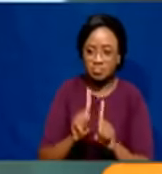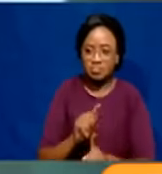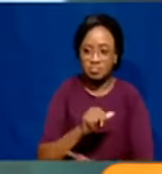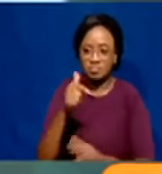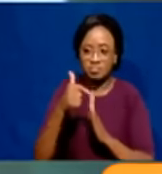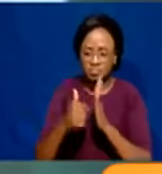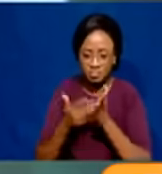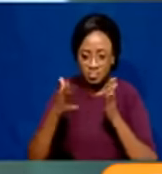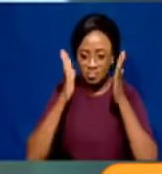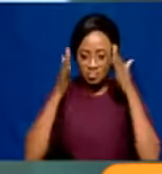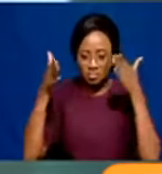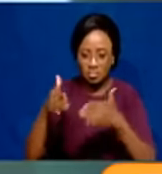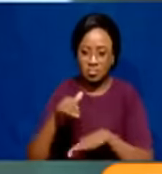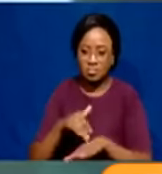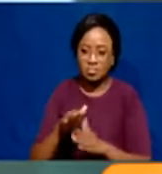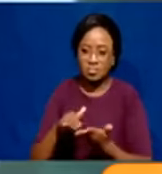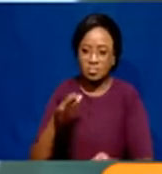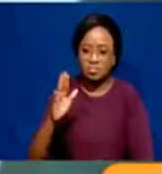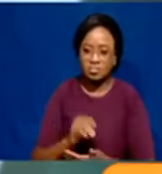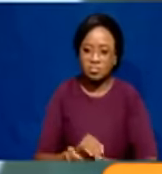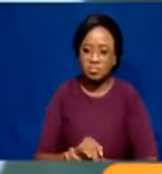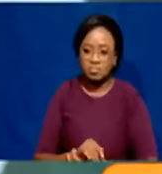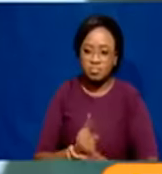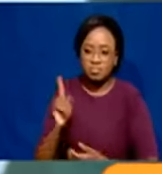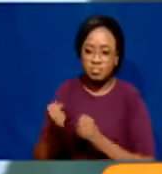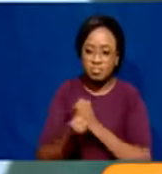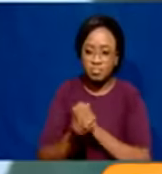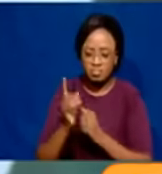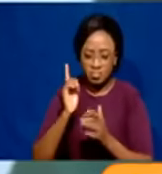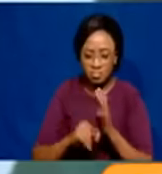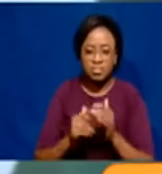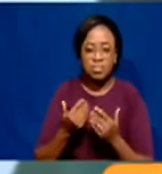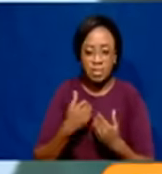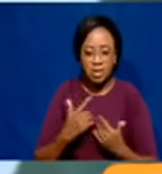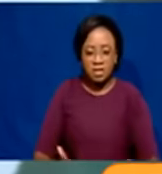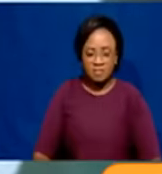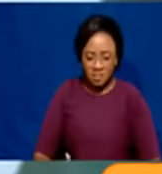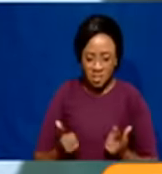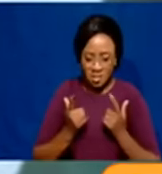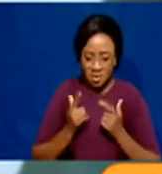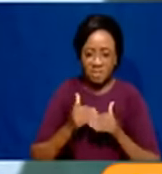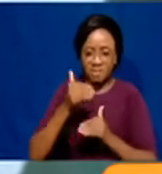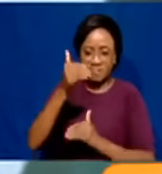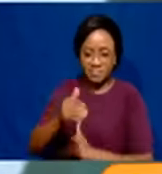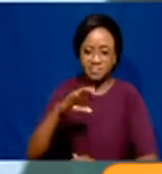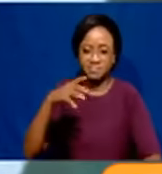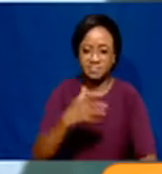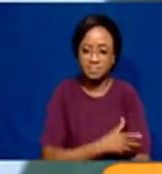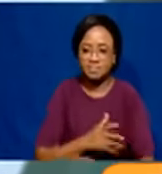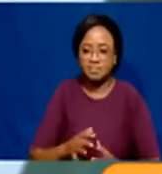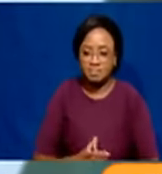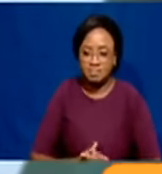will now focus on, indicating that there is life after public service.